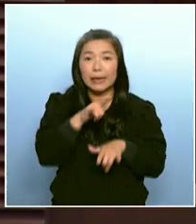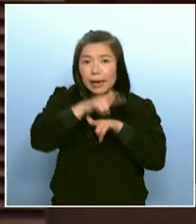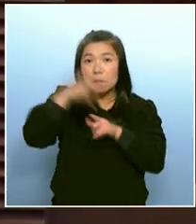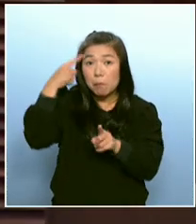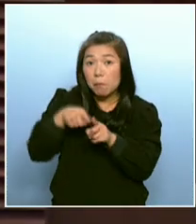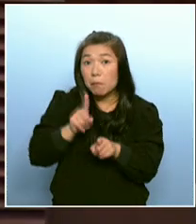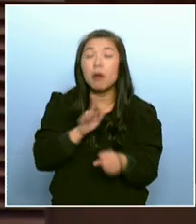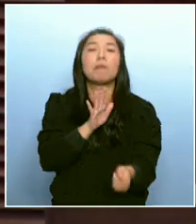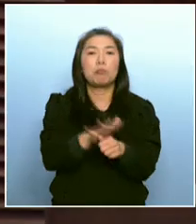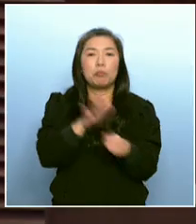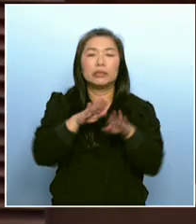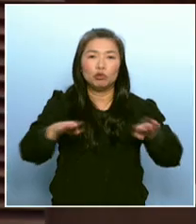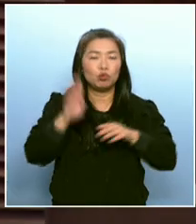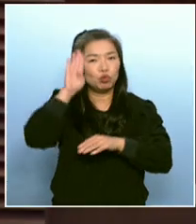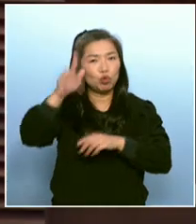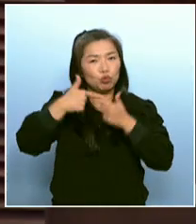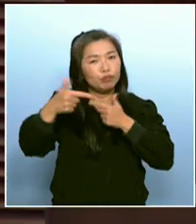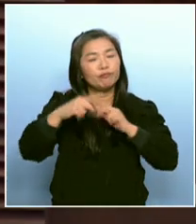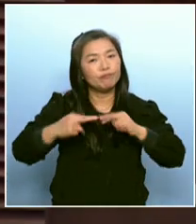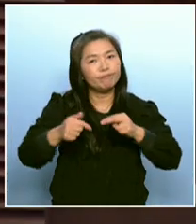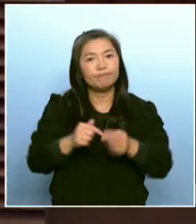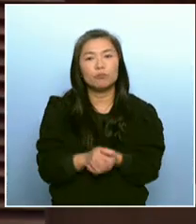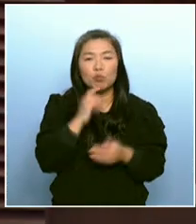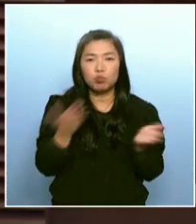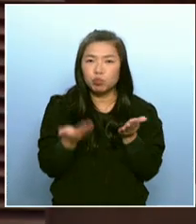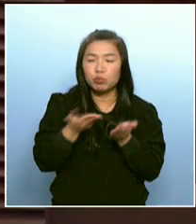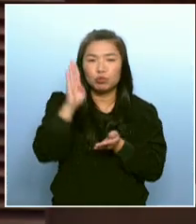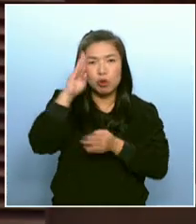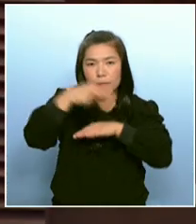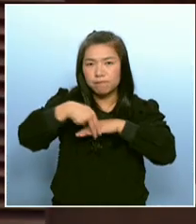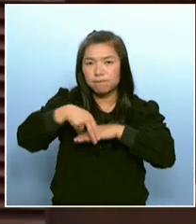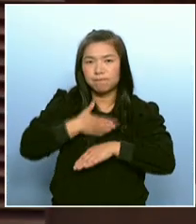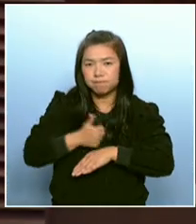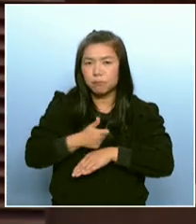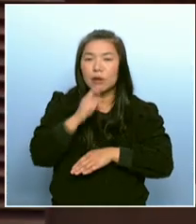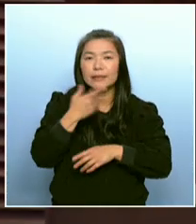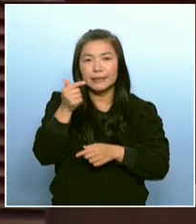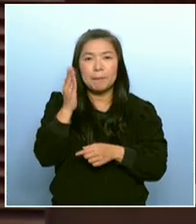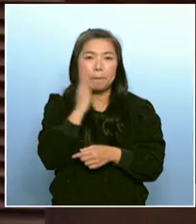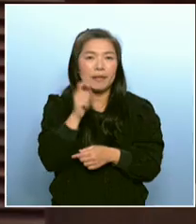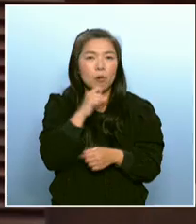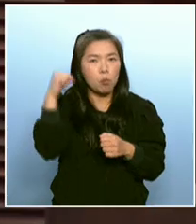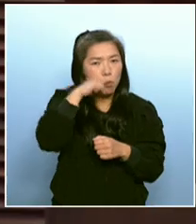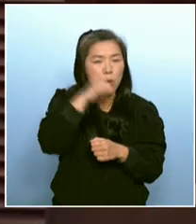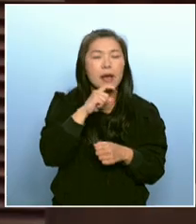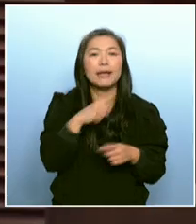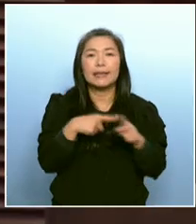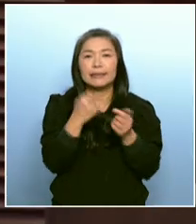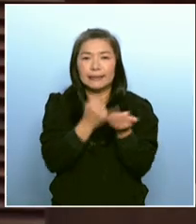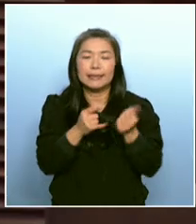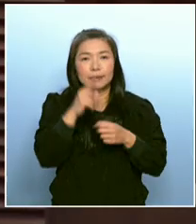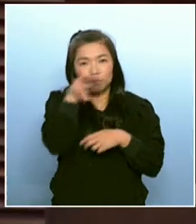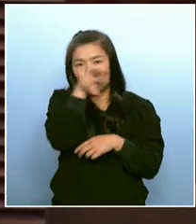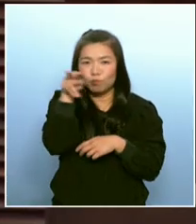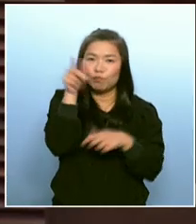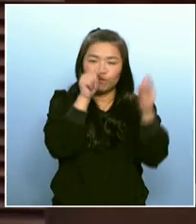for creating conditions conducive to the growth of children from disadvantaged communities. Each CDF project aims